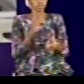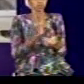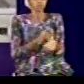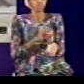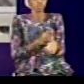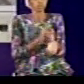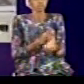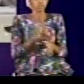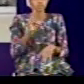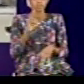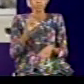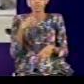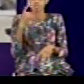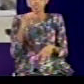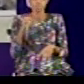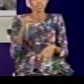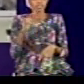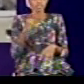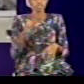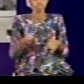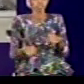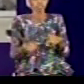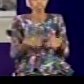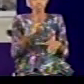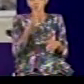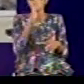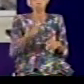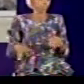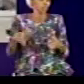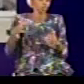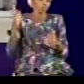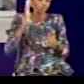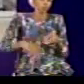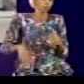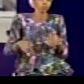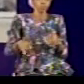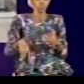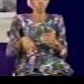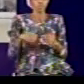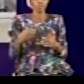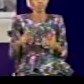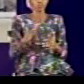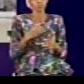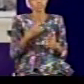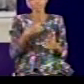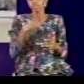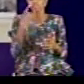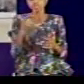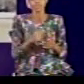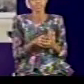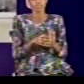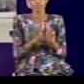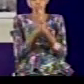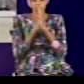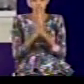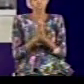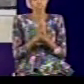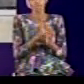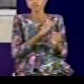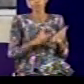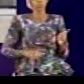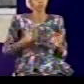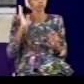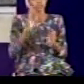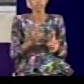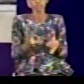again. I was praying to God, oh God, will I come back to this world with two legs and go back with one and a half leg? I was praying,